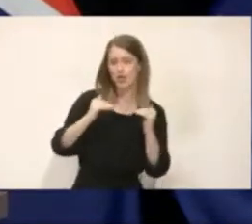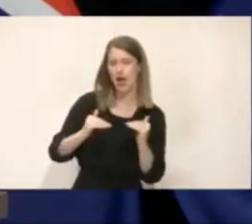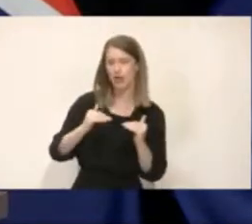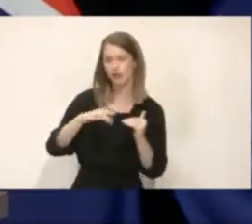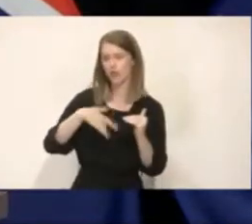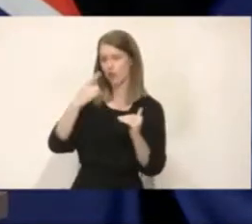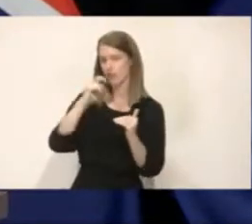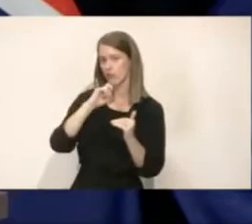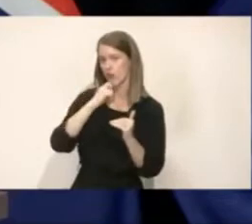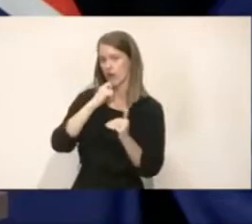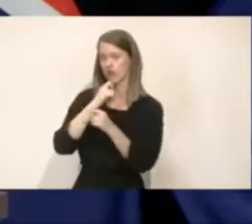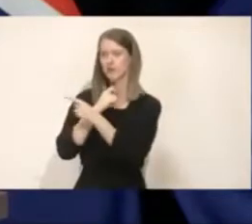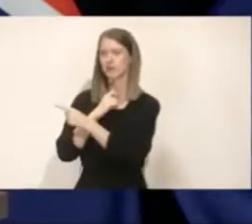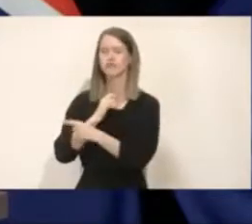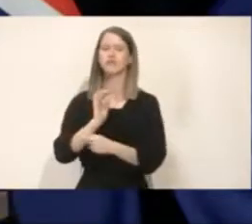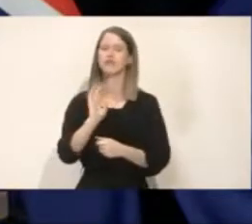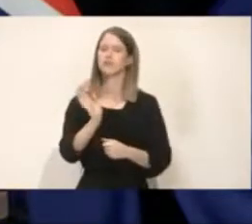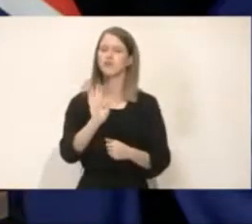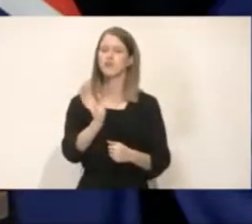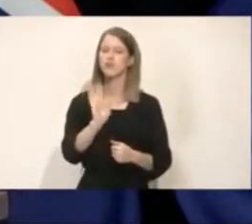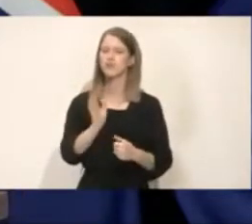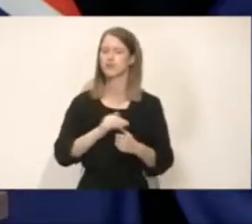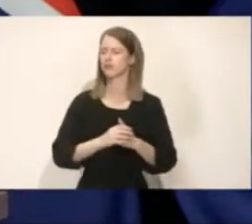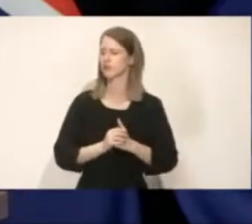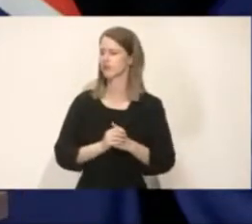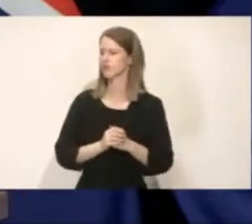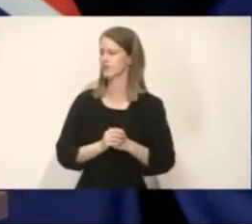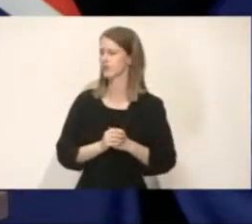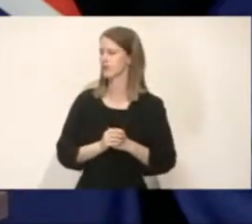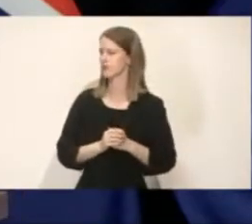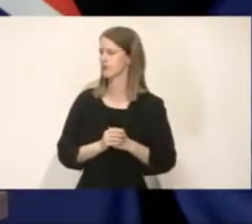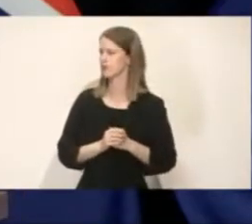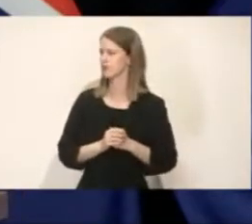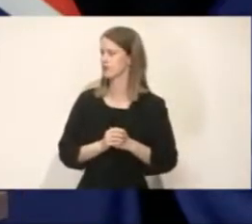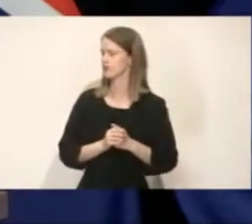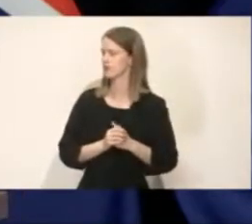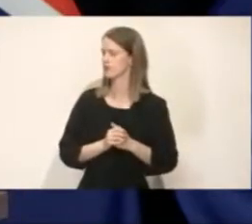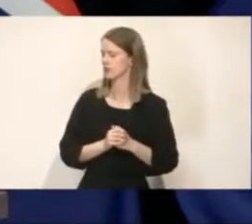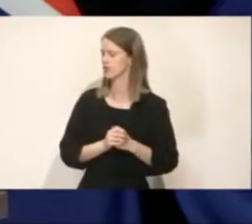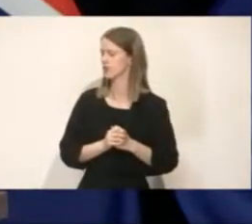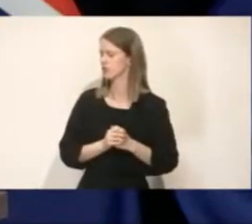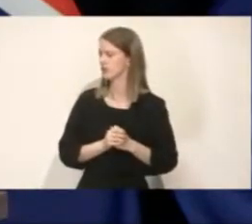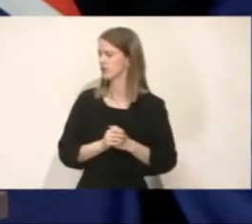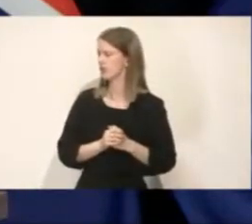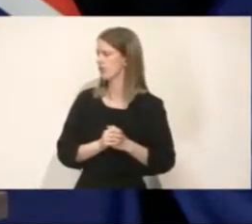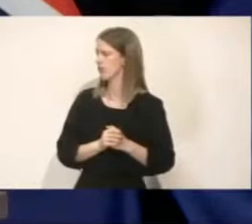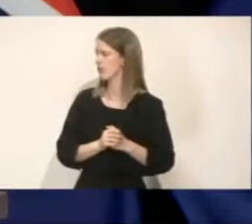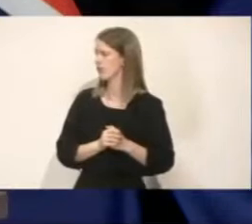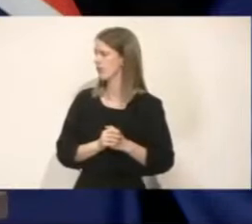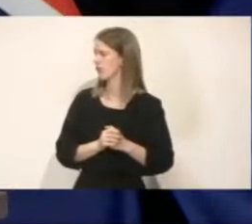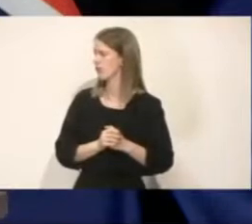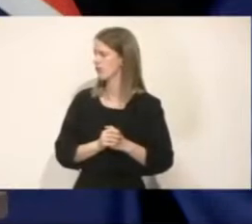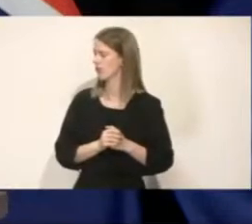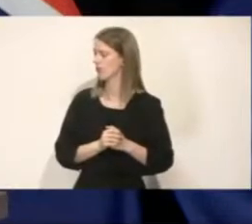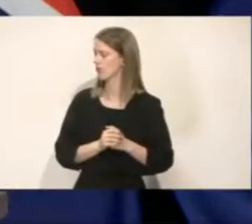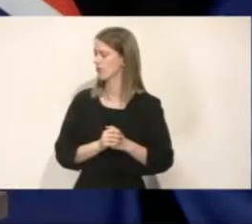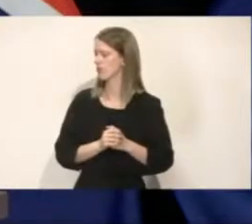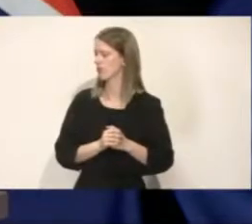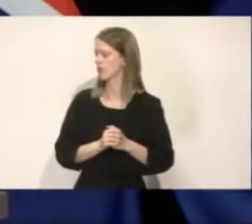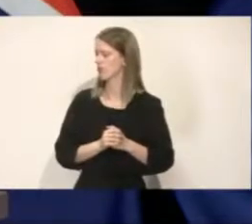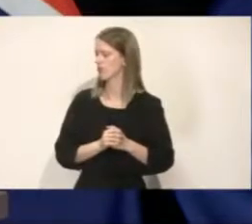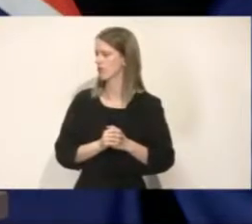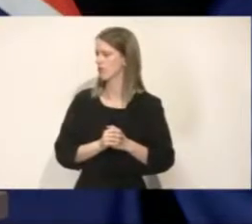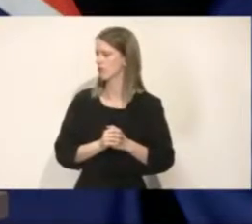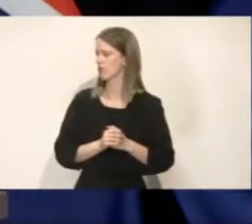No, I mean, as I think I've spoken to before, New Zealand only takes on a